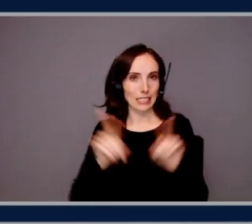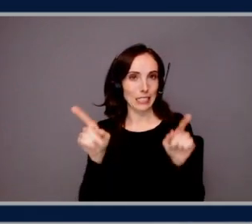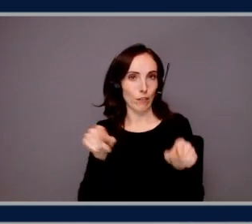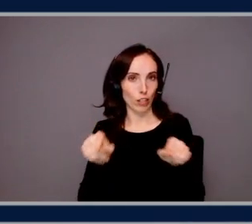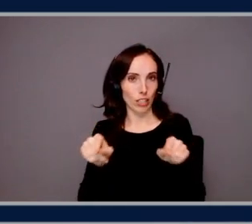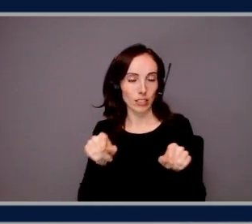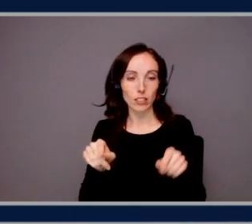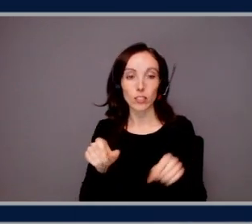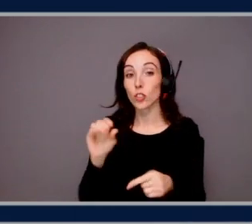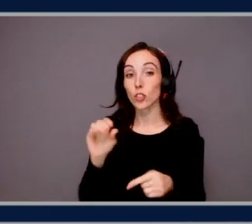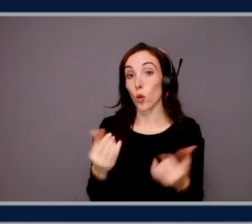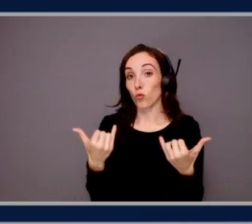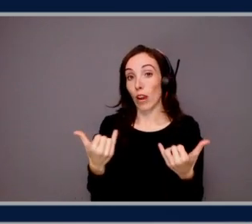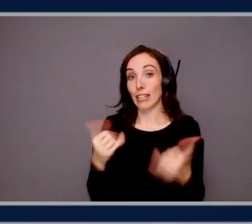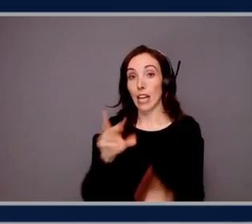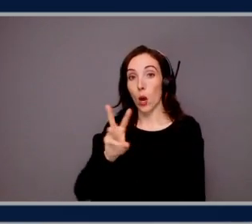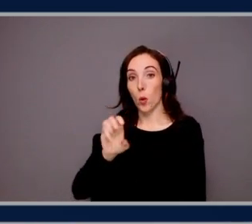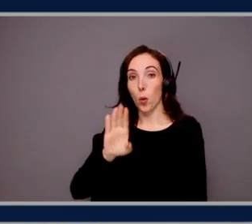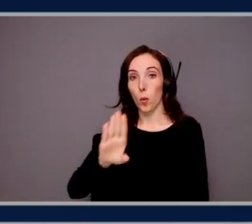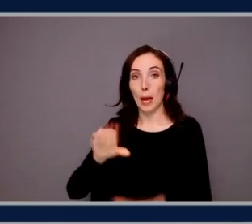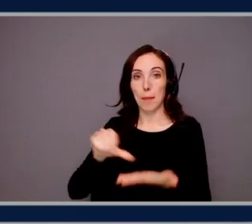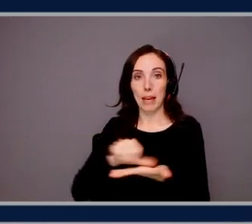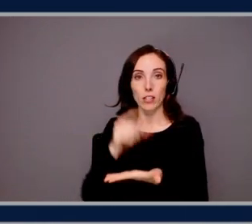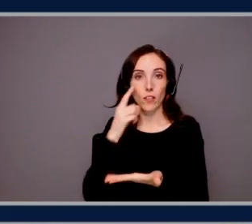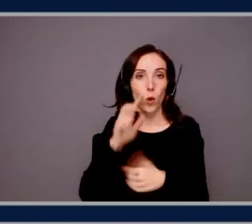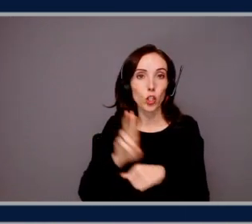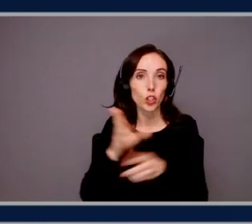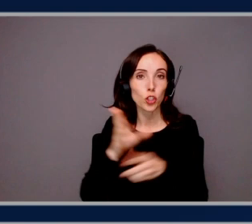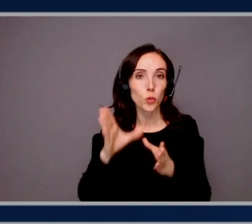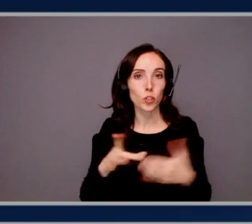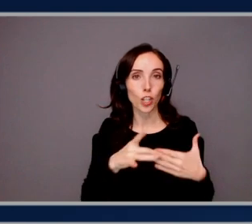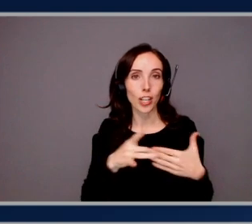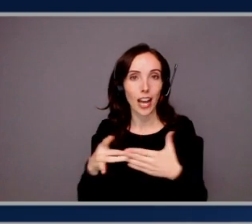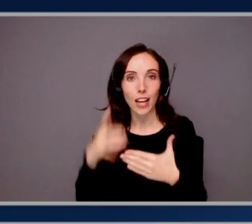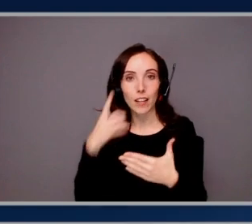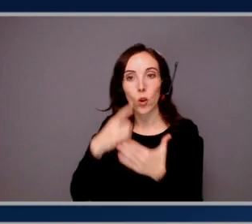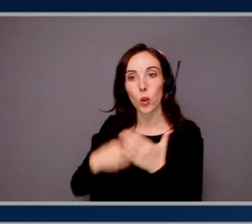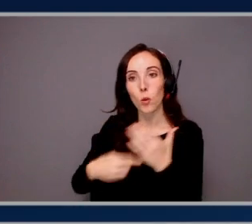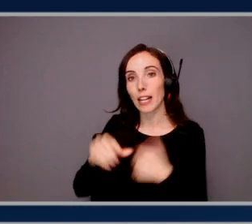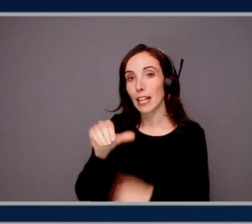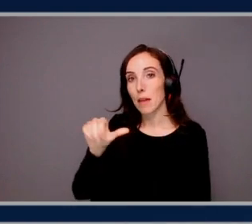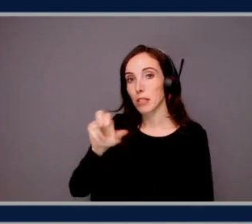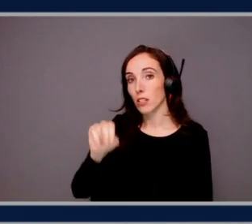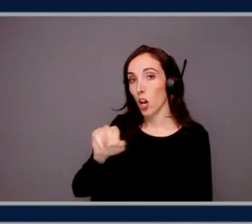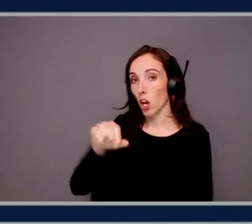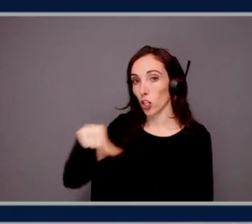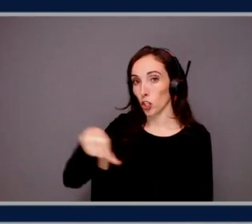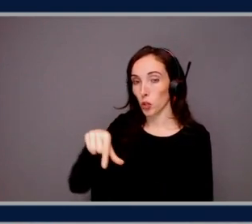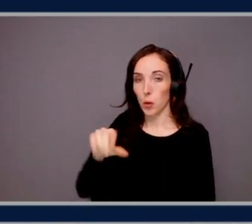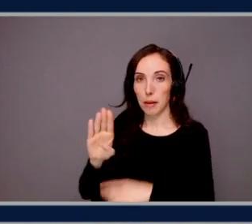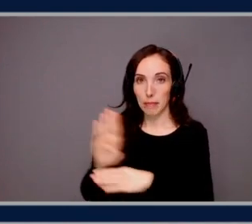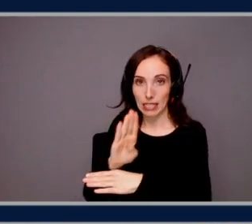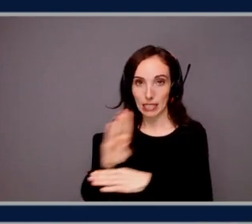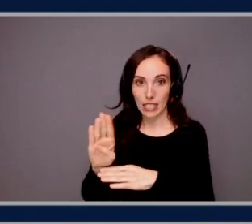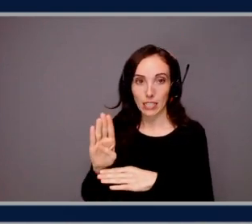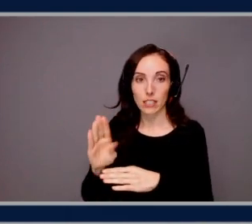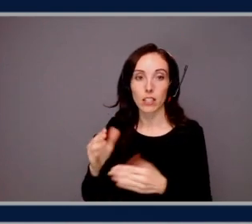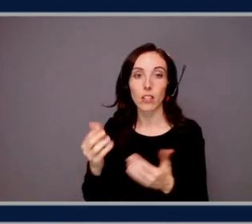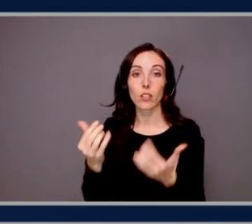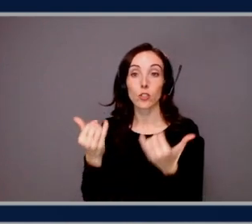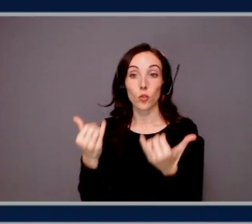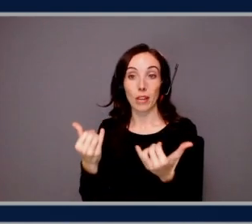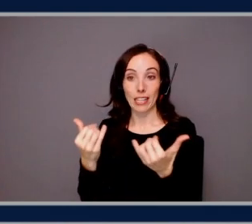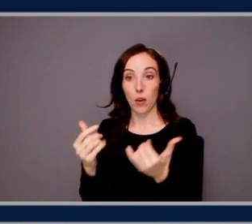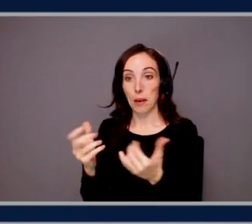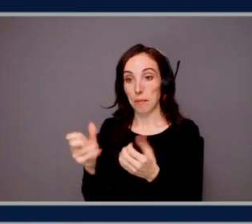the web page for the user guide for what is Amazon Q Business, right? Yep. So I am going to add the current web page, and